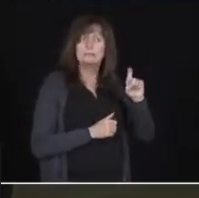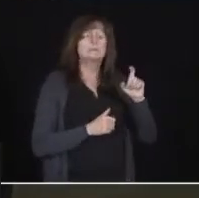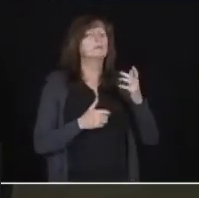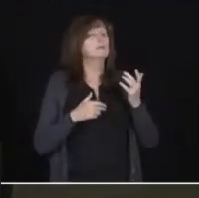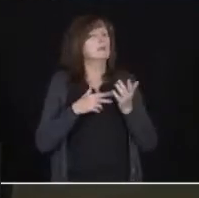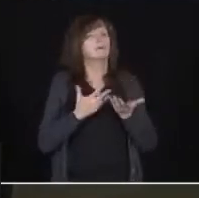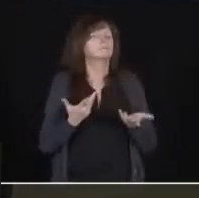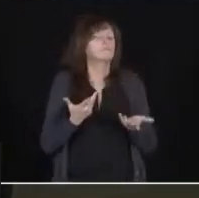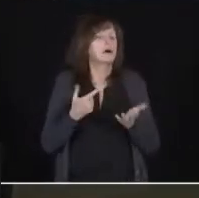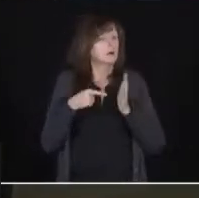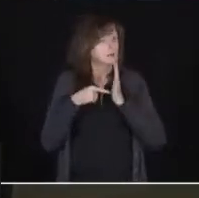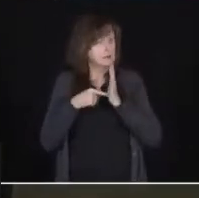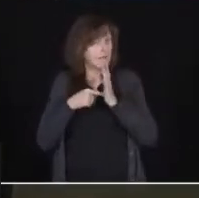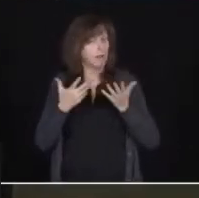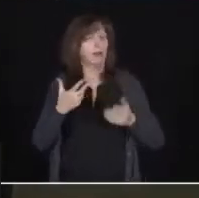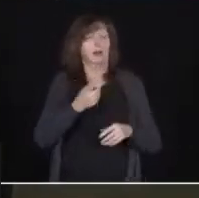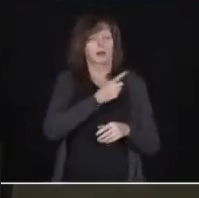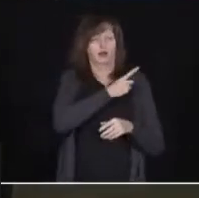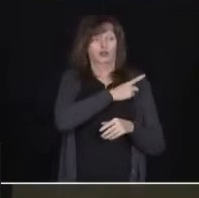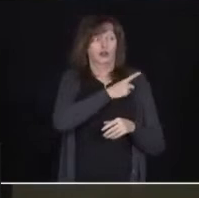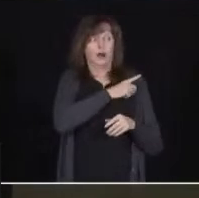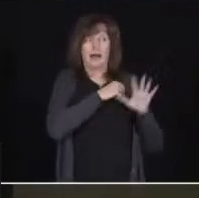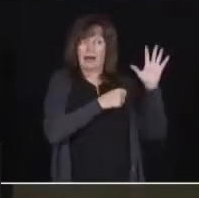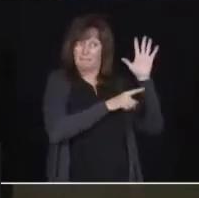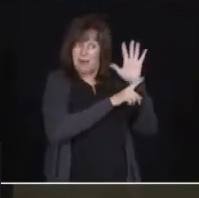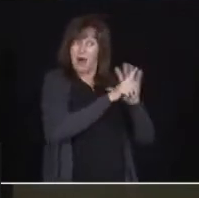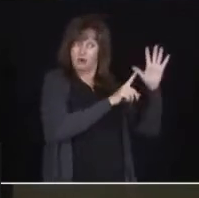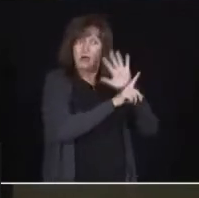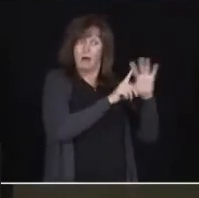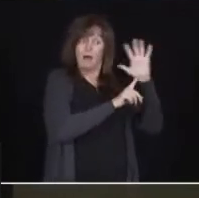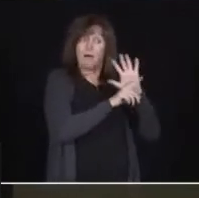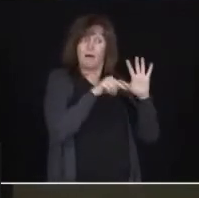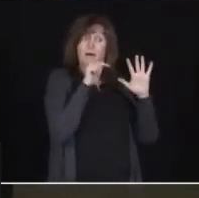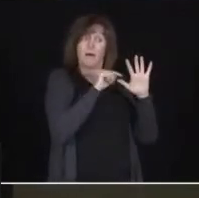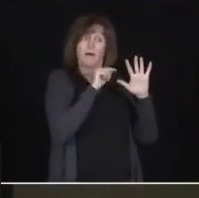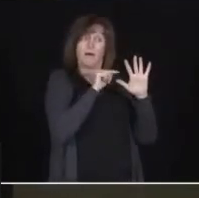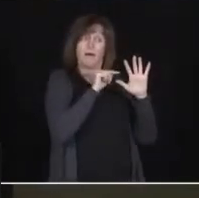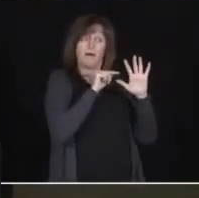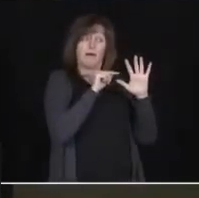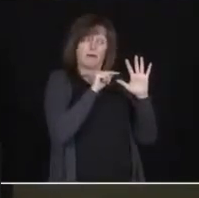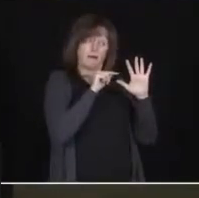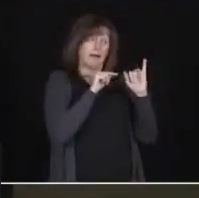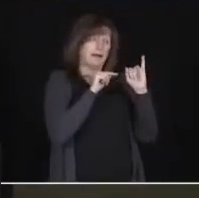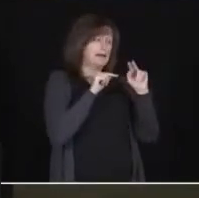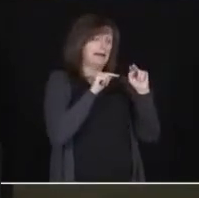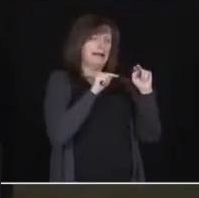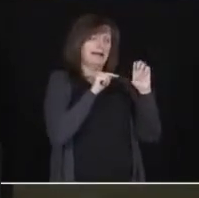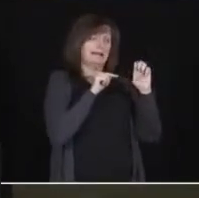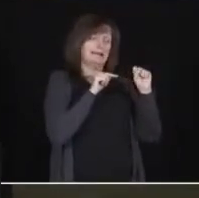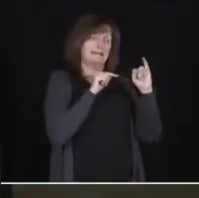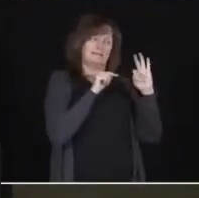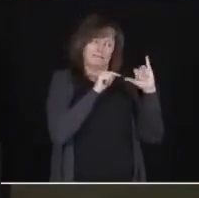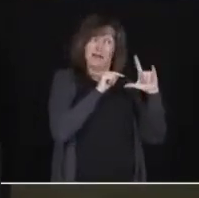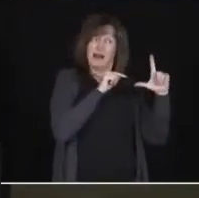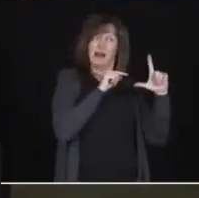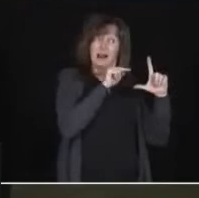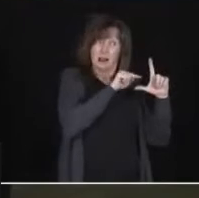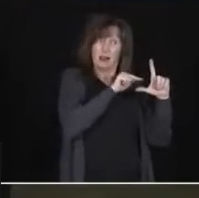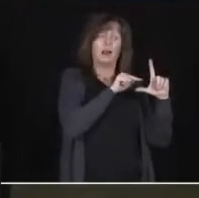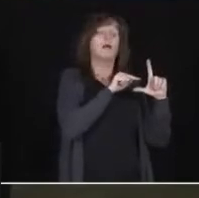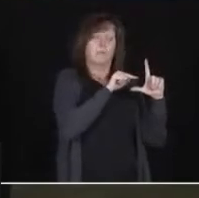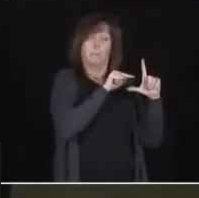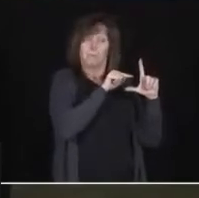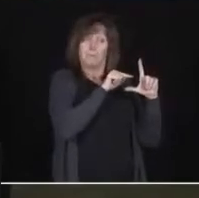of Innisfil are two great examples. If passed, the Ontario Rebuilding and Recovery Act